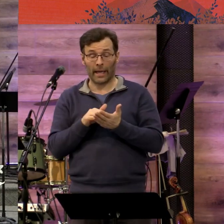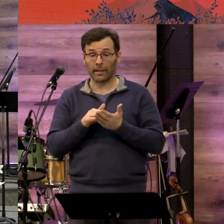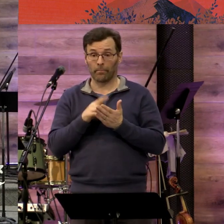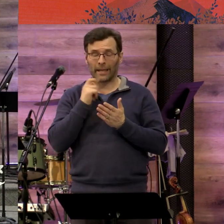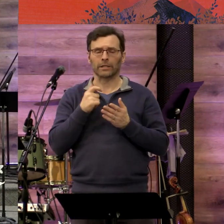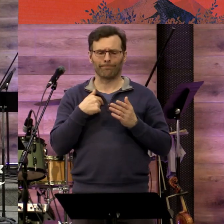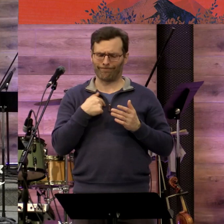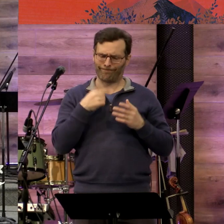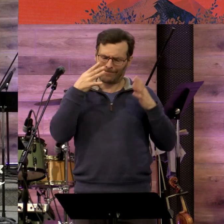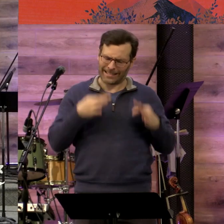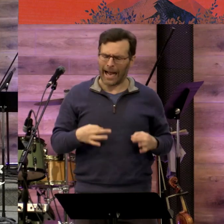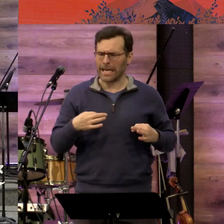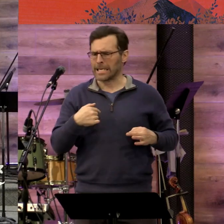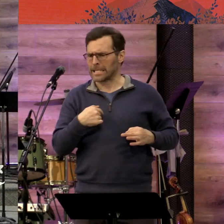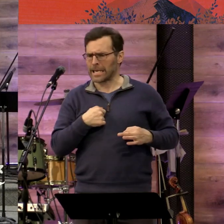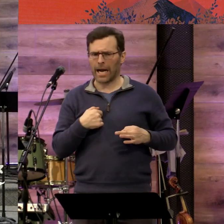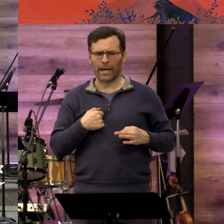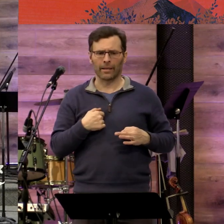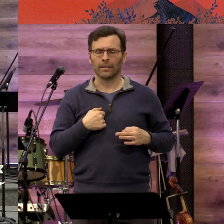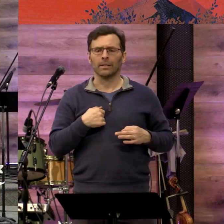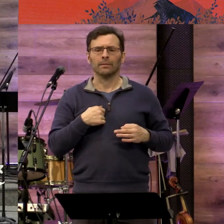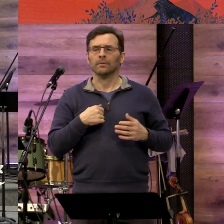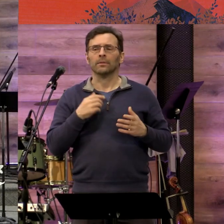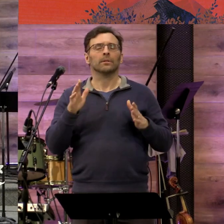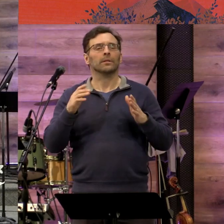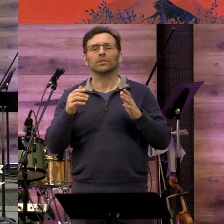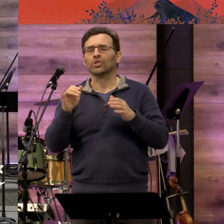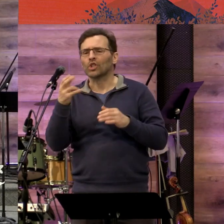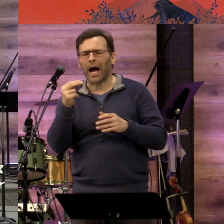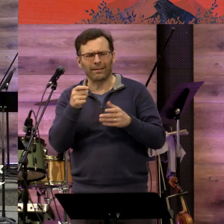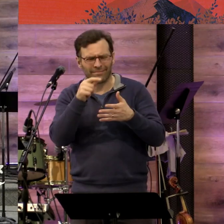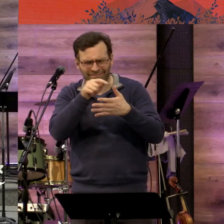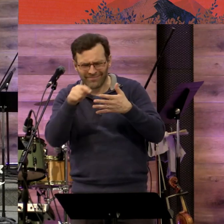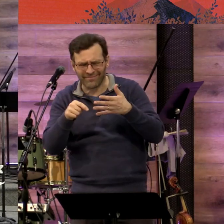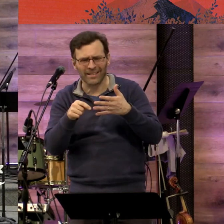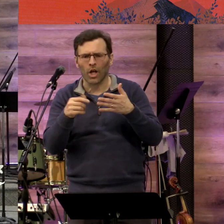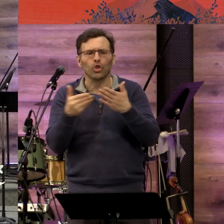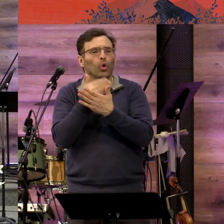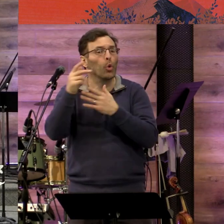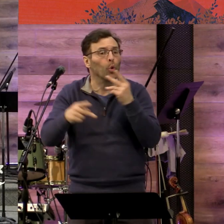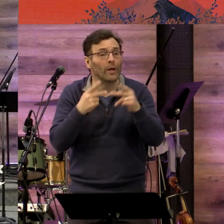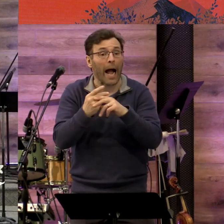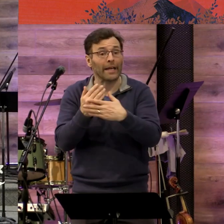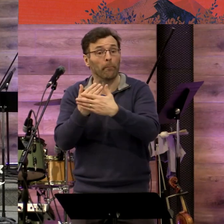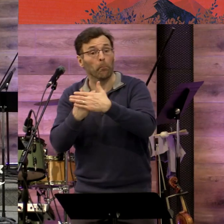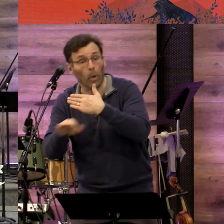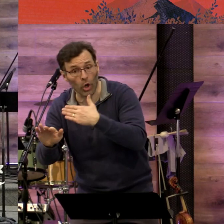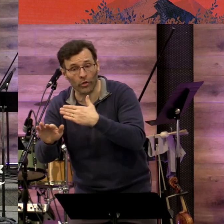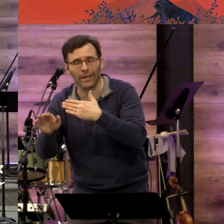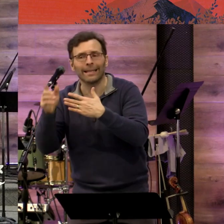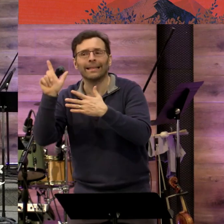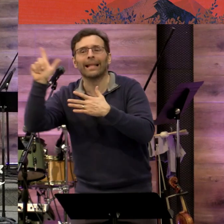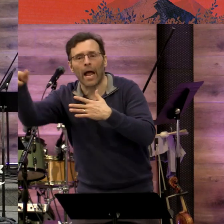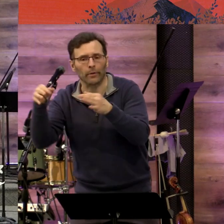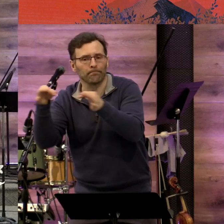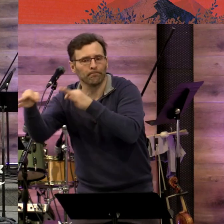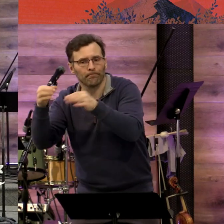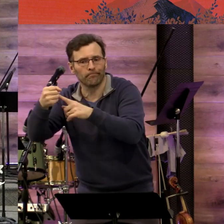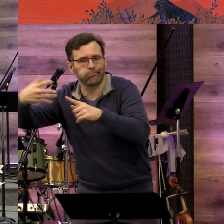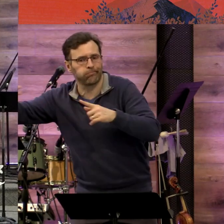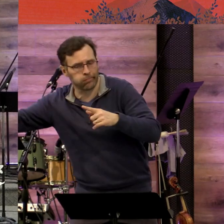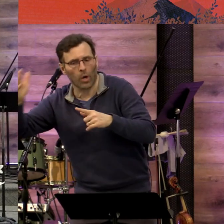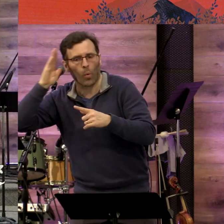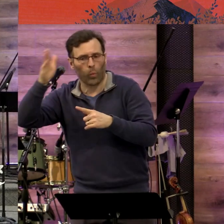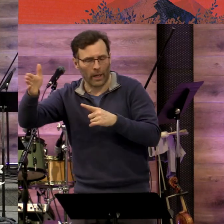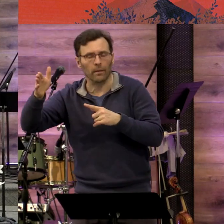human decision or because of the will of a husband. John is teasing out that this new kind of birth that he will explain more later in the